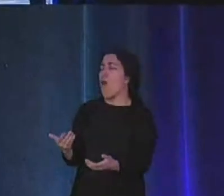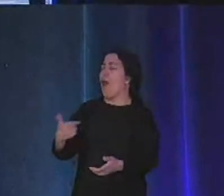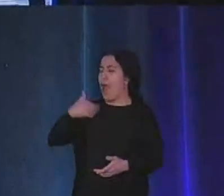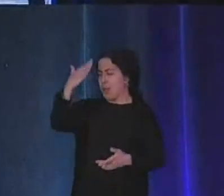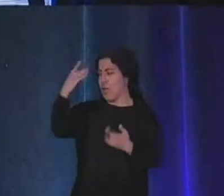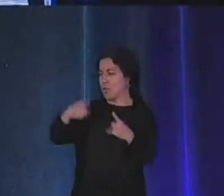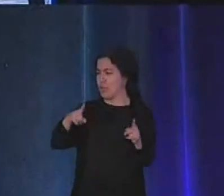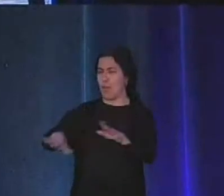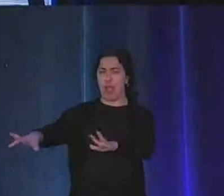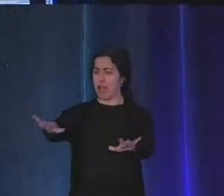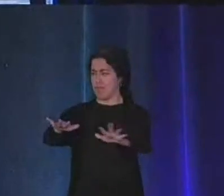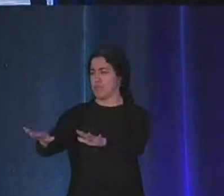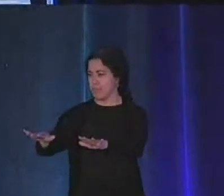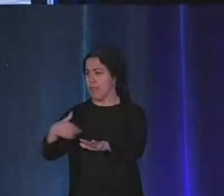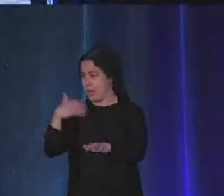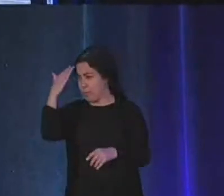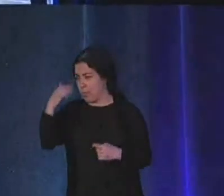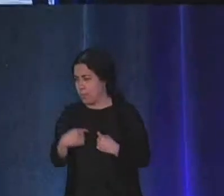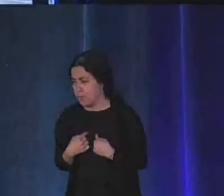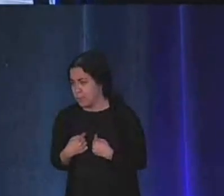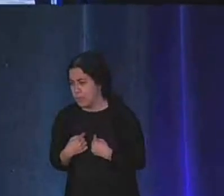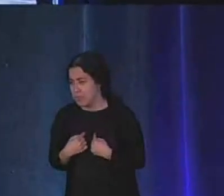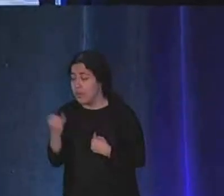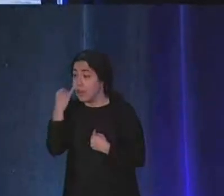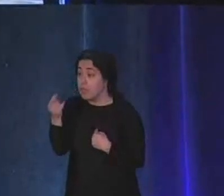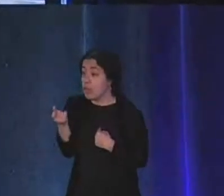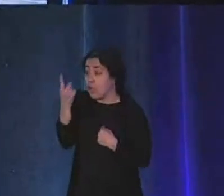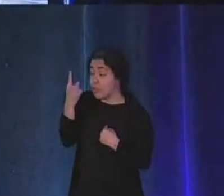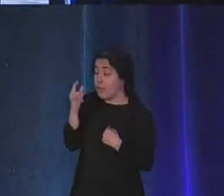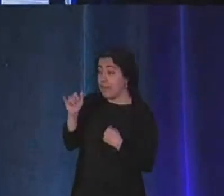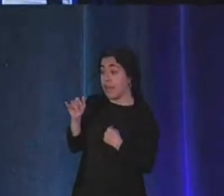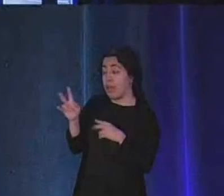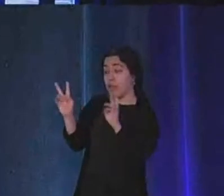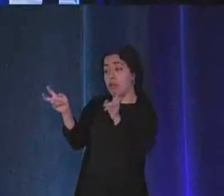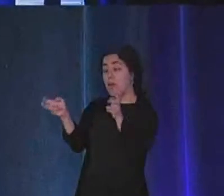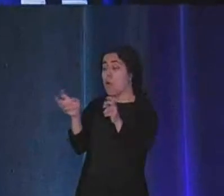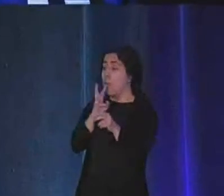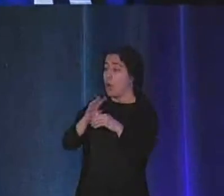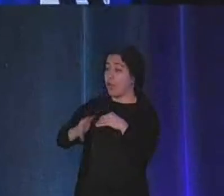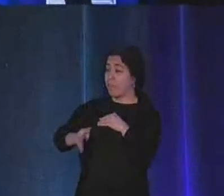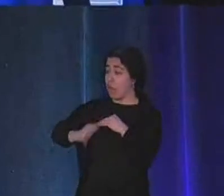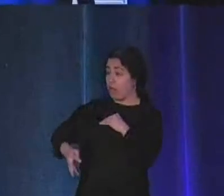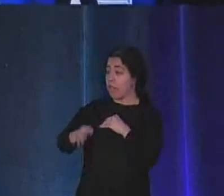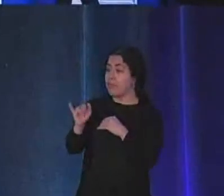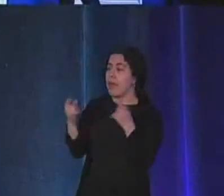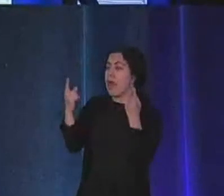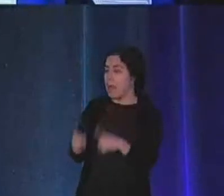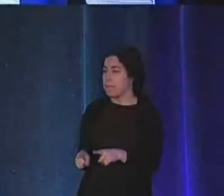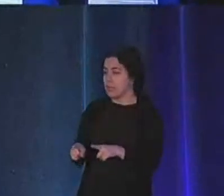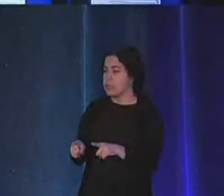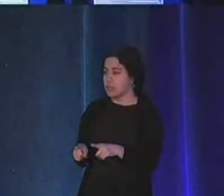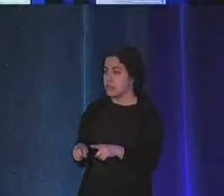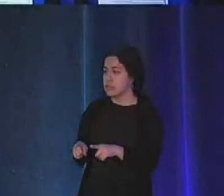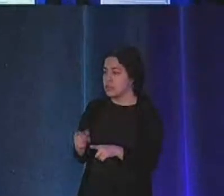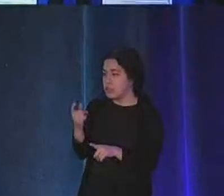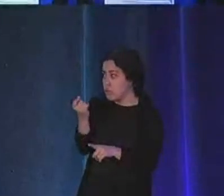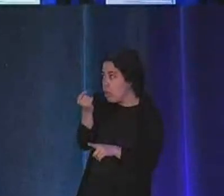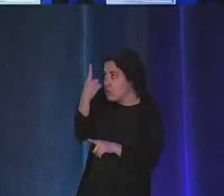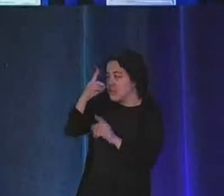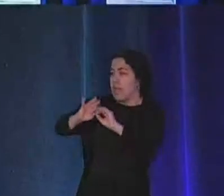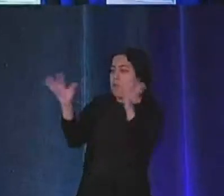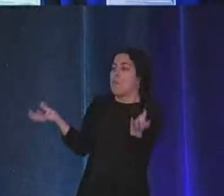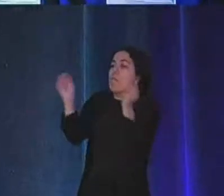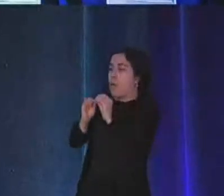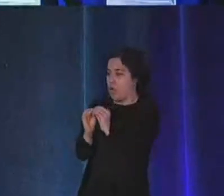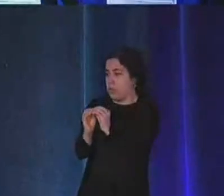here. And understanding a waterfall is basically what happens, because so